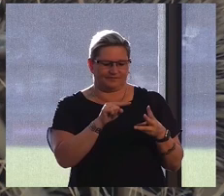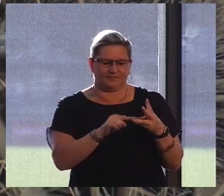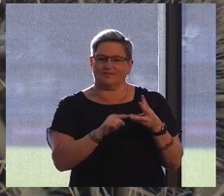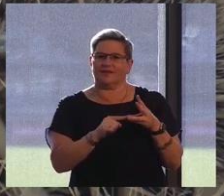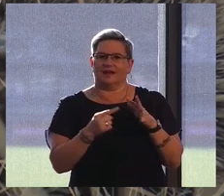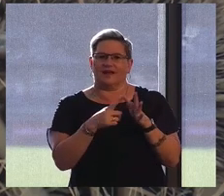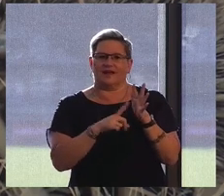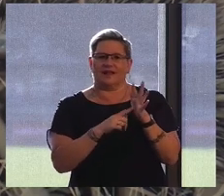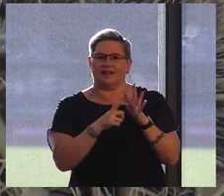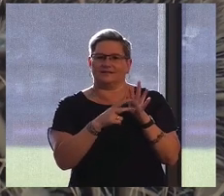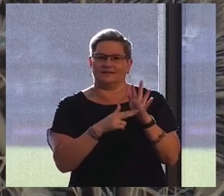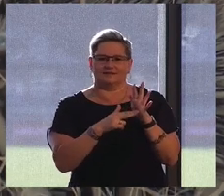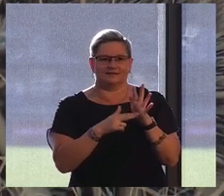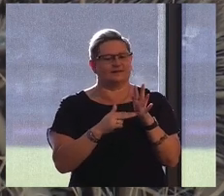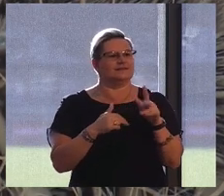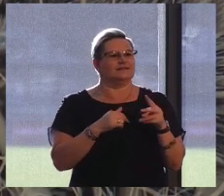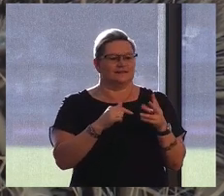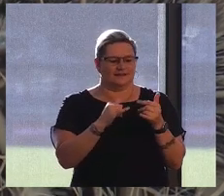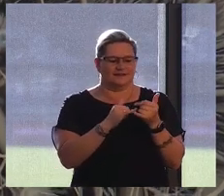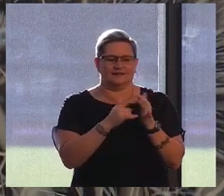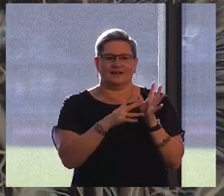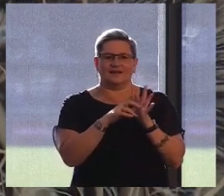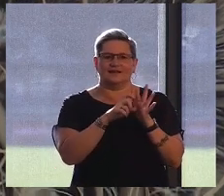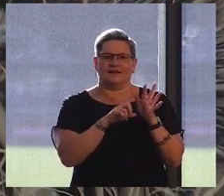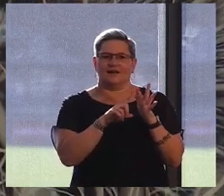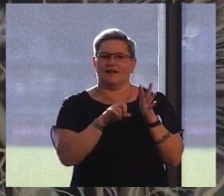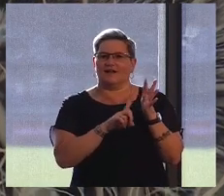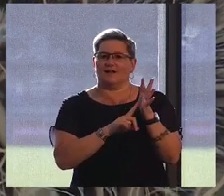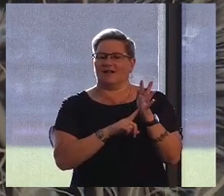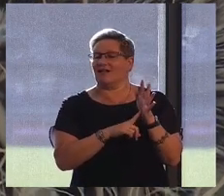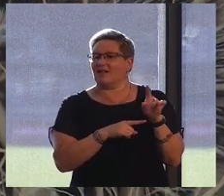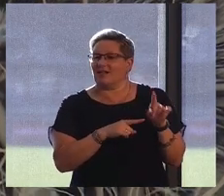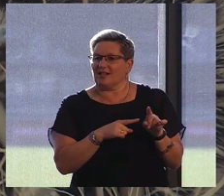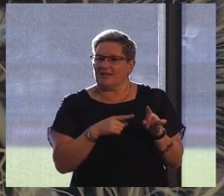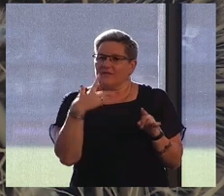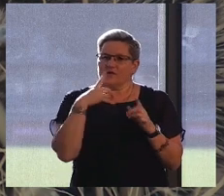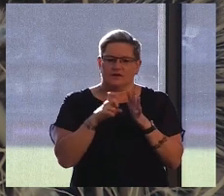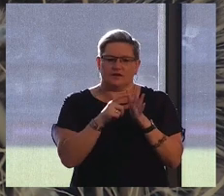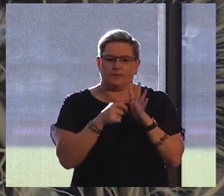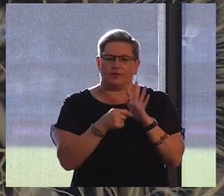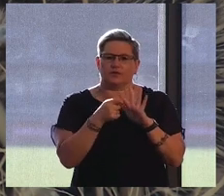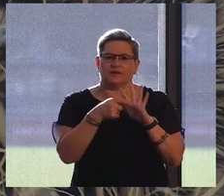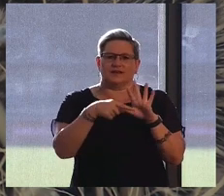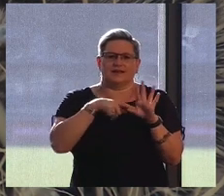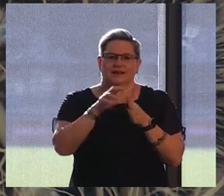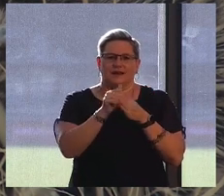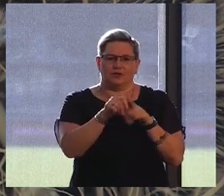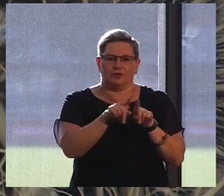for Melbourne and the Deputy Leader of the Victorian Greens, and also the former Minister for Women, Kelly